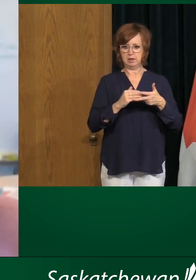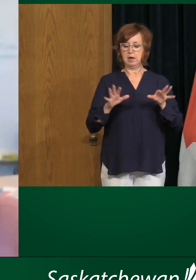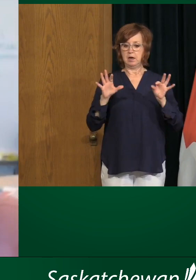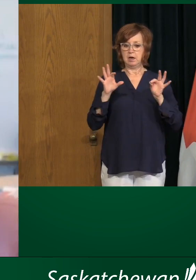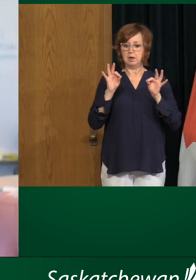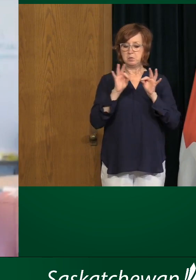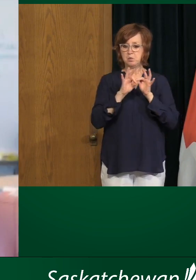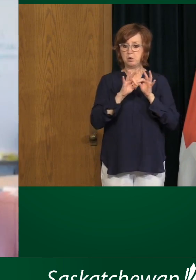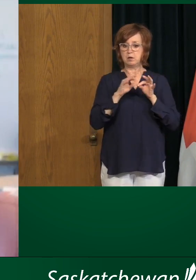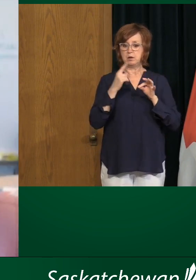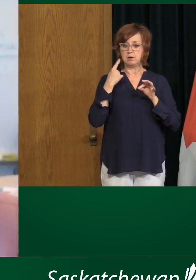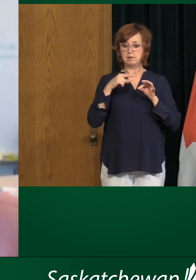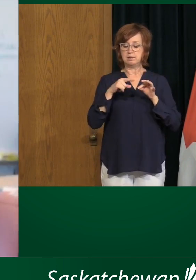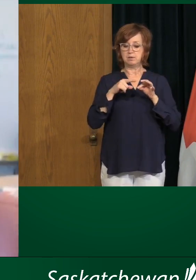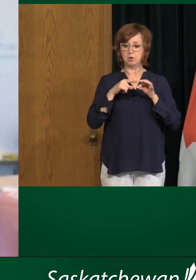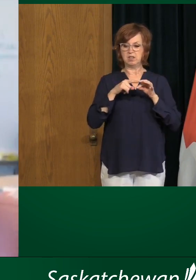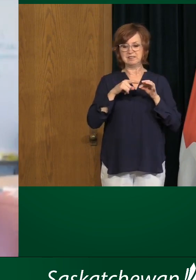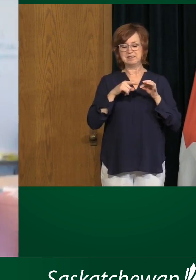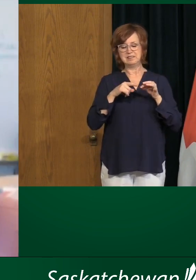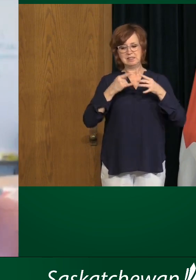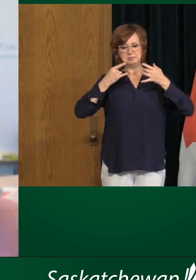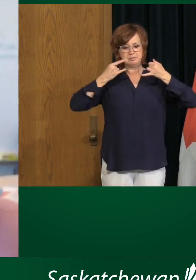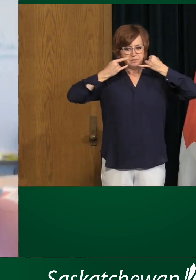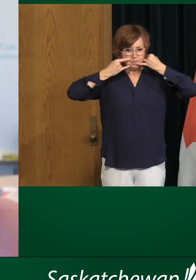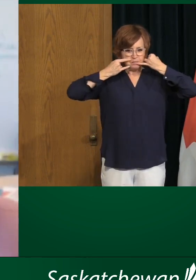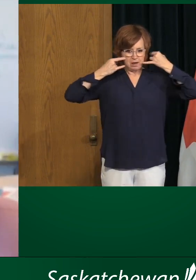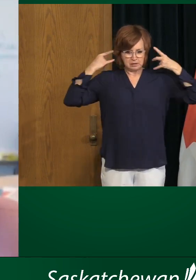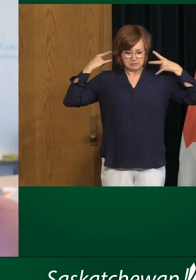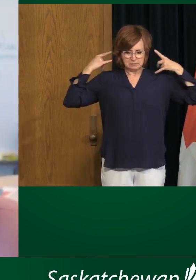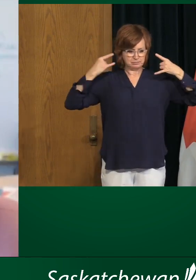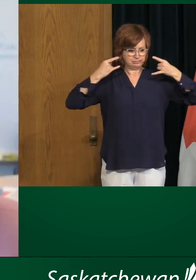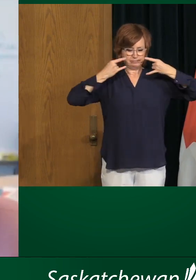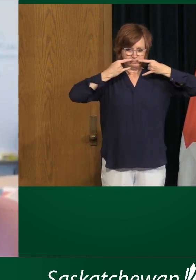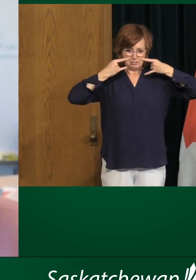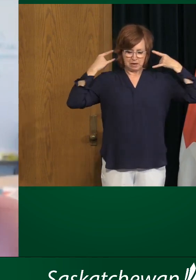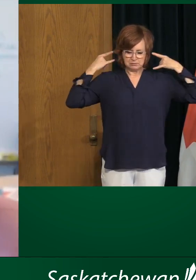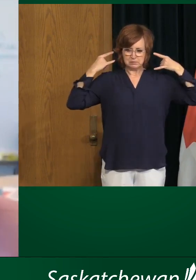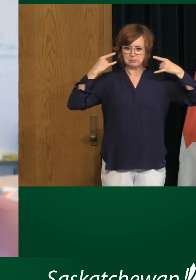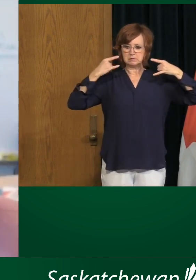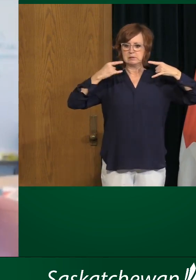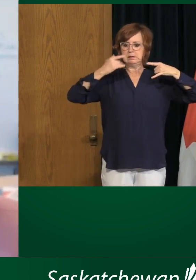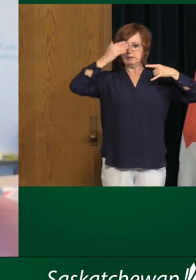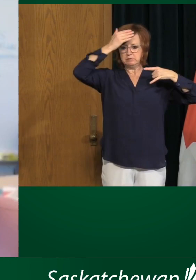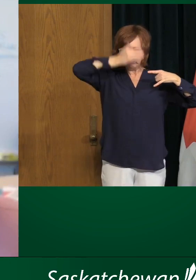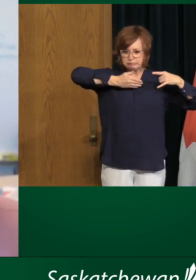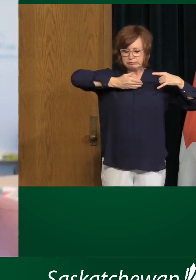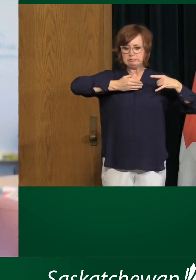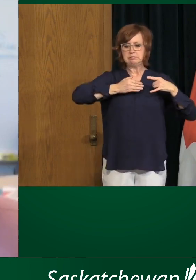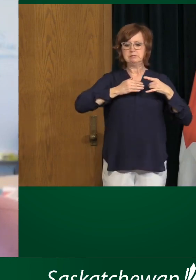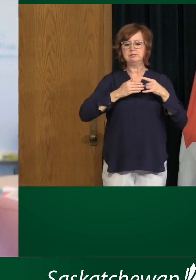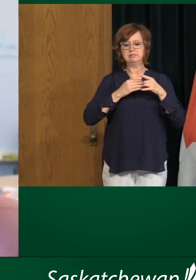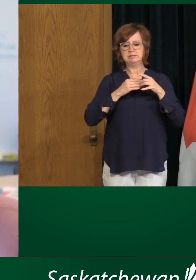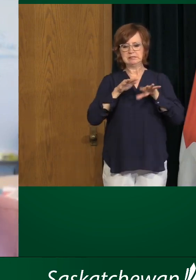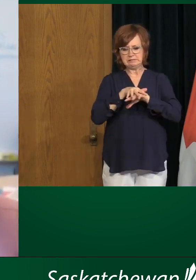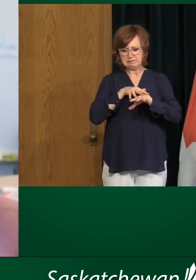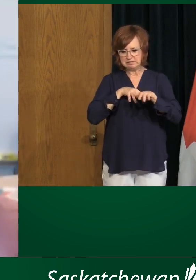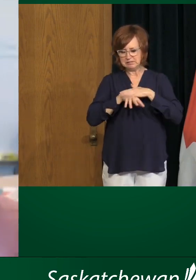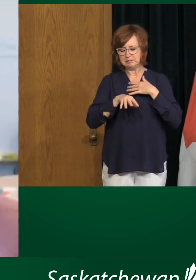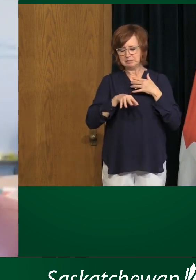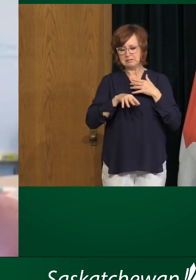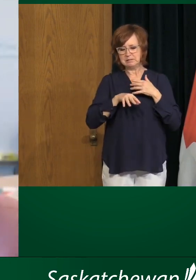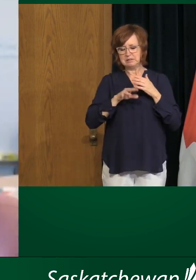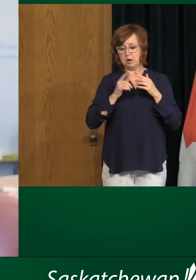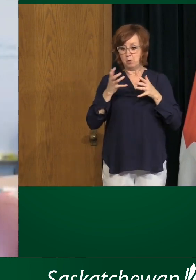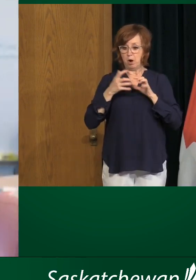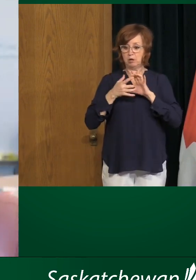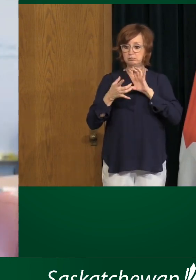like the use of PPE and the physical distancing that can make it more challenging to make that connection with the patient that you do want to